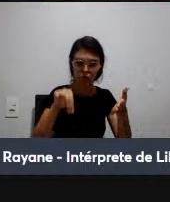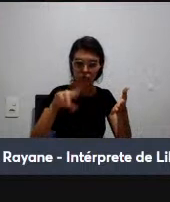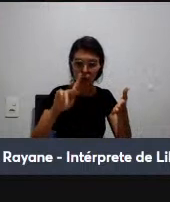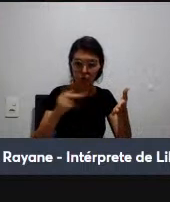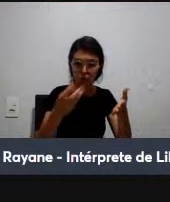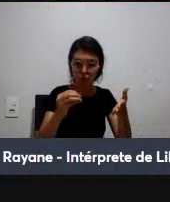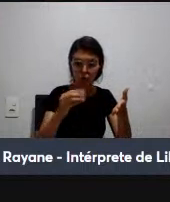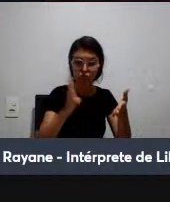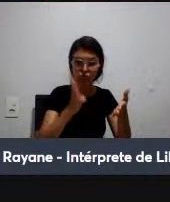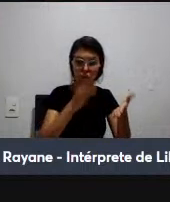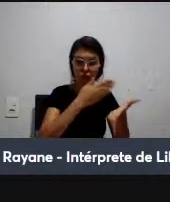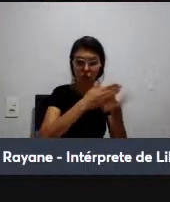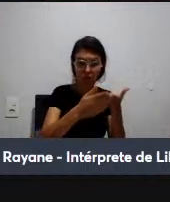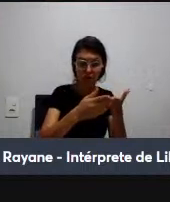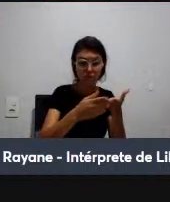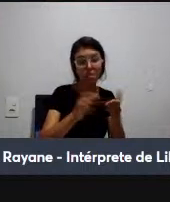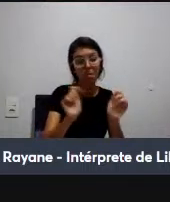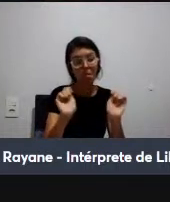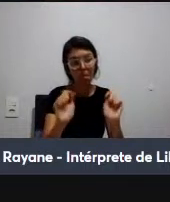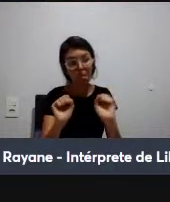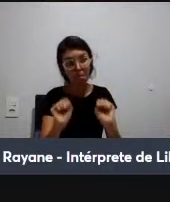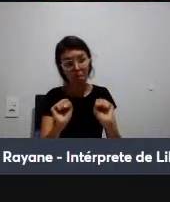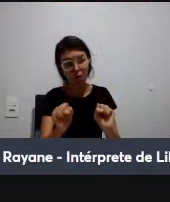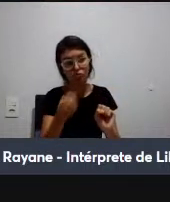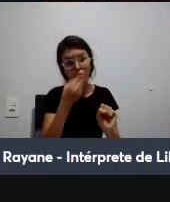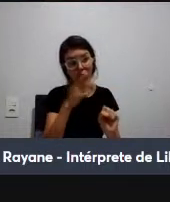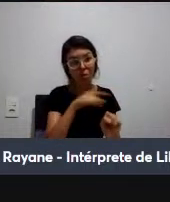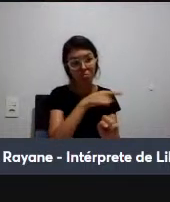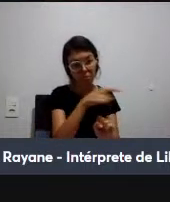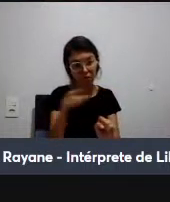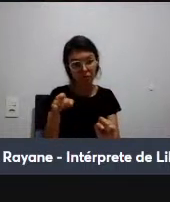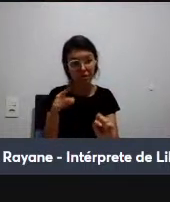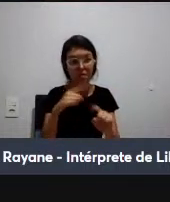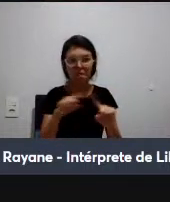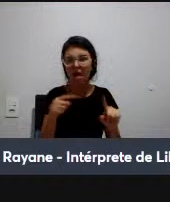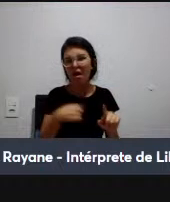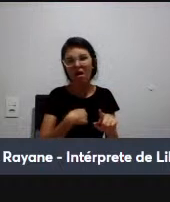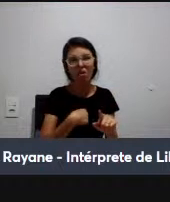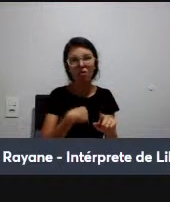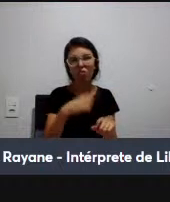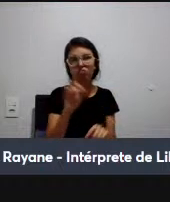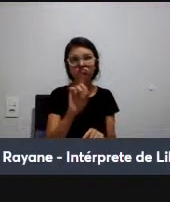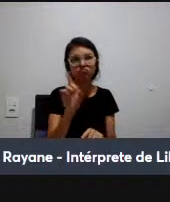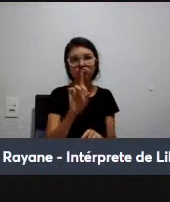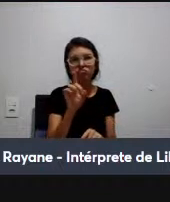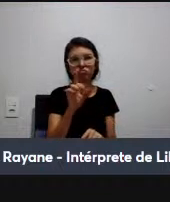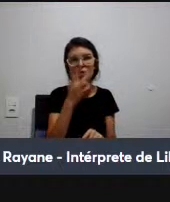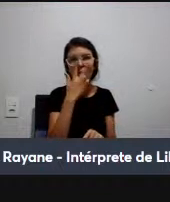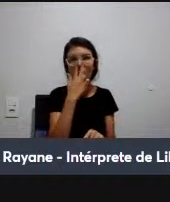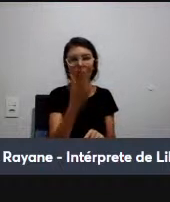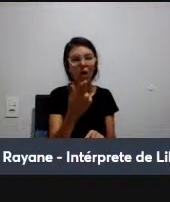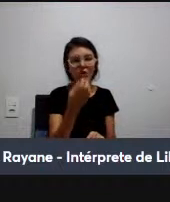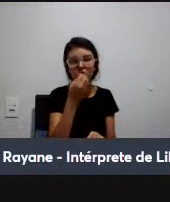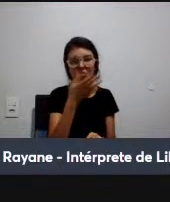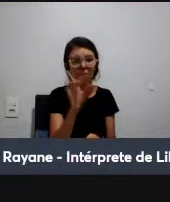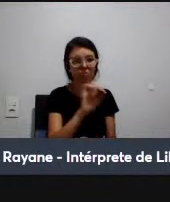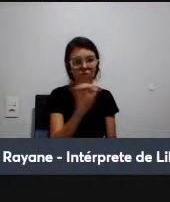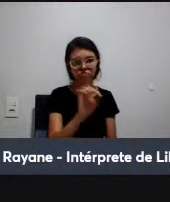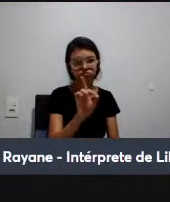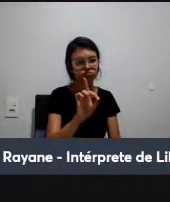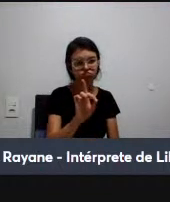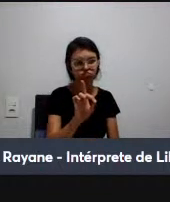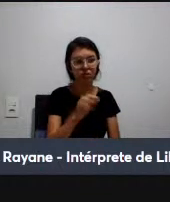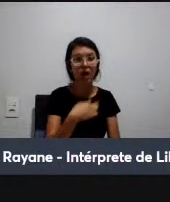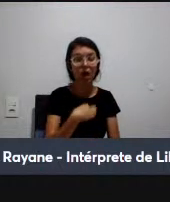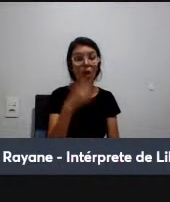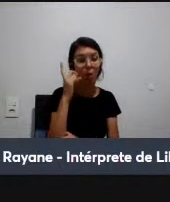para alguns de vocês, mas eu não considerei particularmente útil. Eu penso